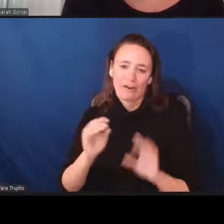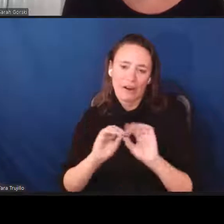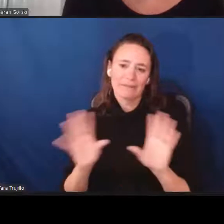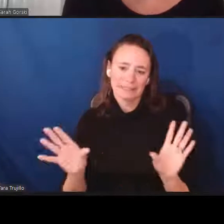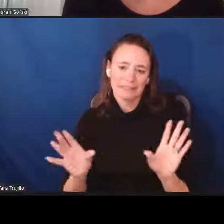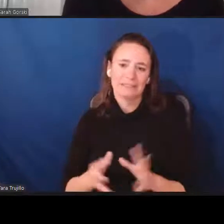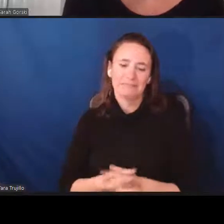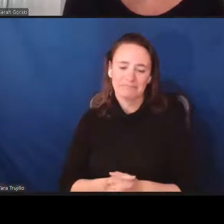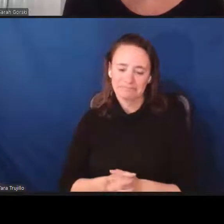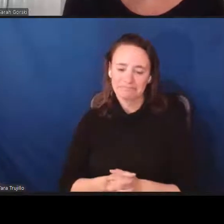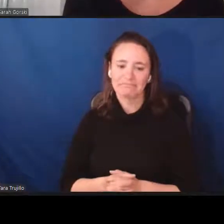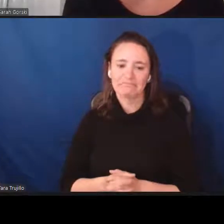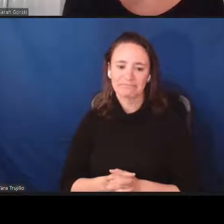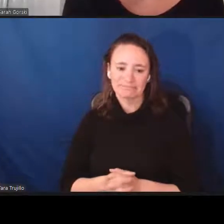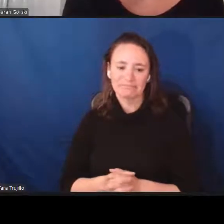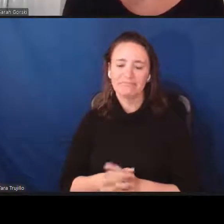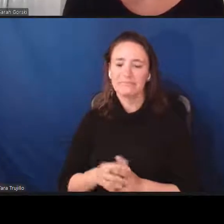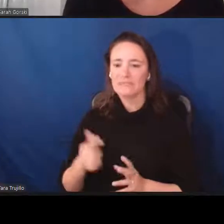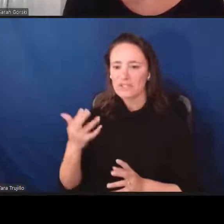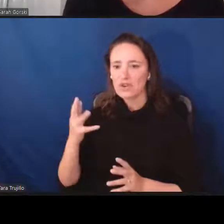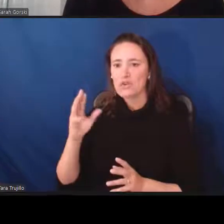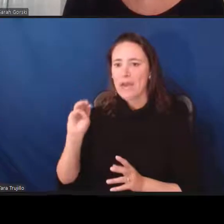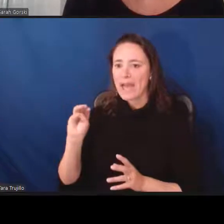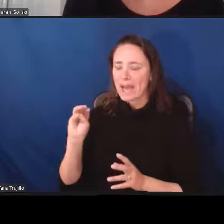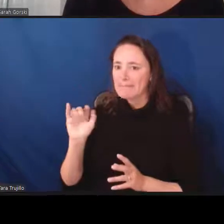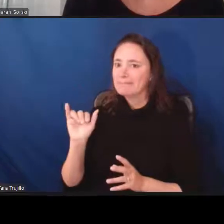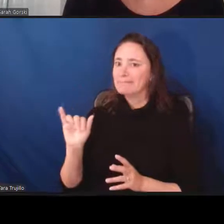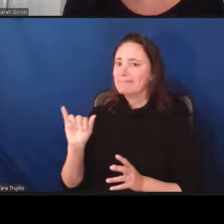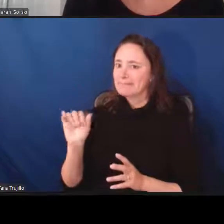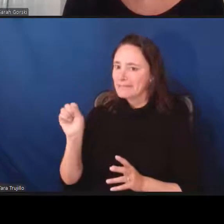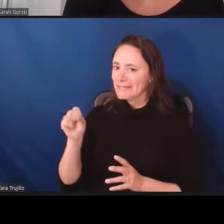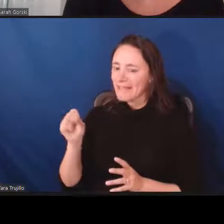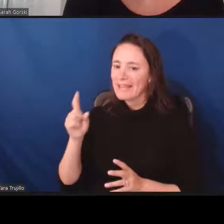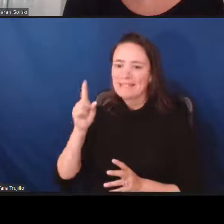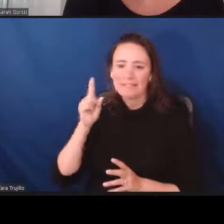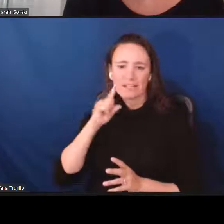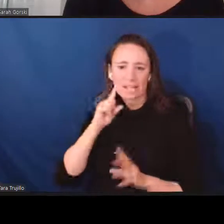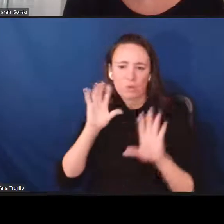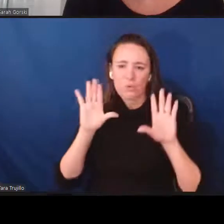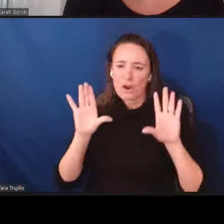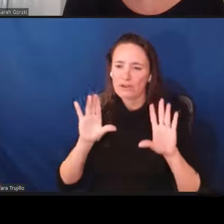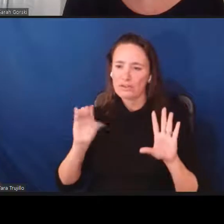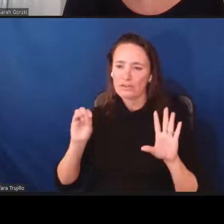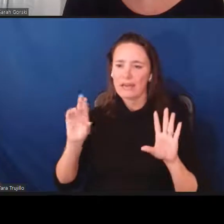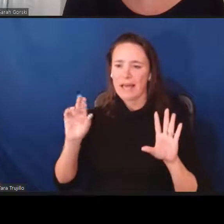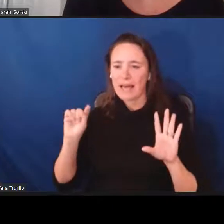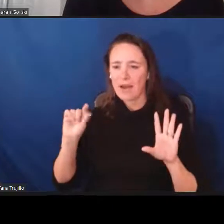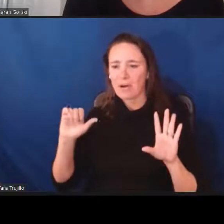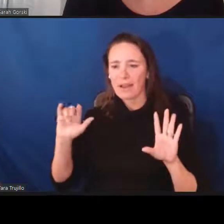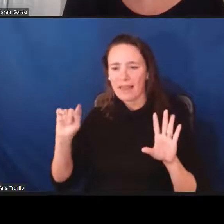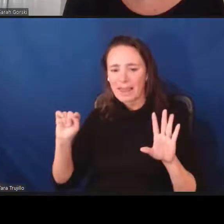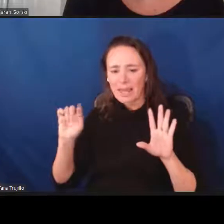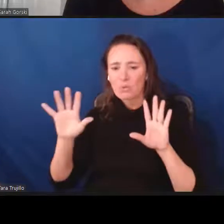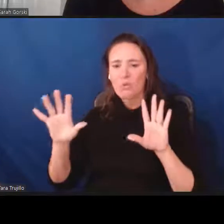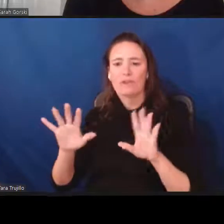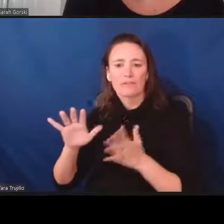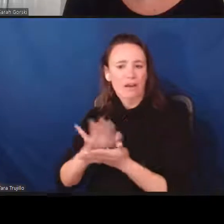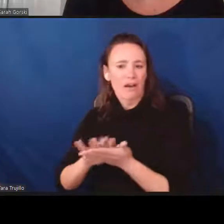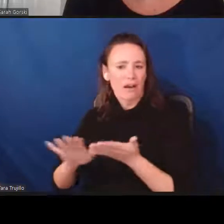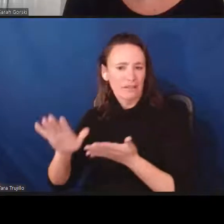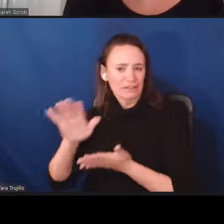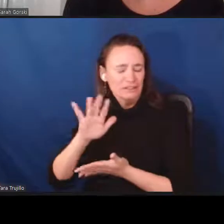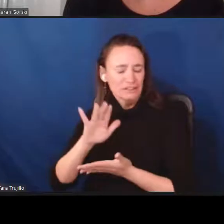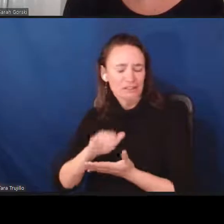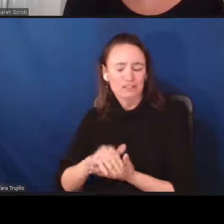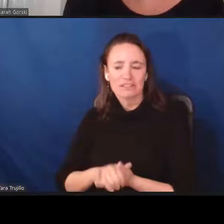Yeah, that sounds like a great outlet, great school to be going to, especially at that time. It's honestly, to me,